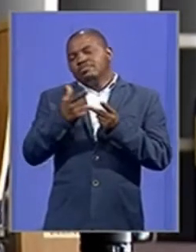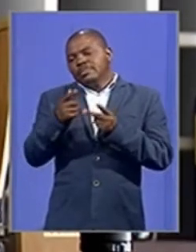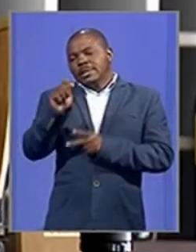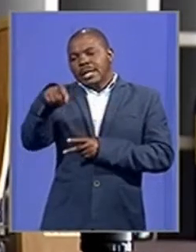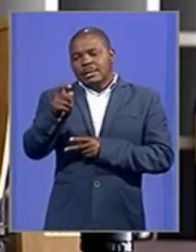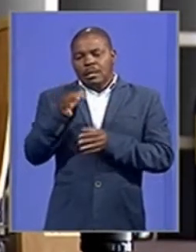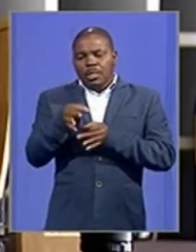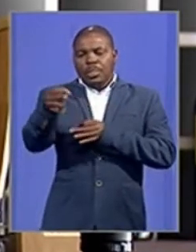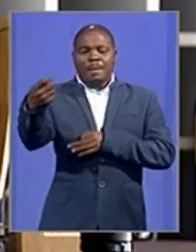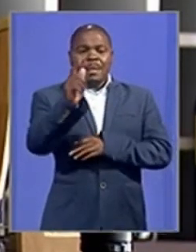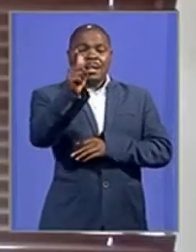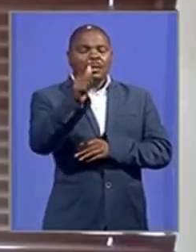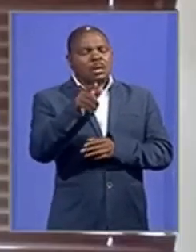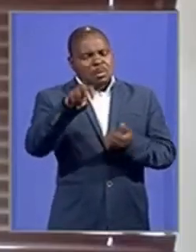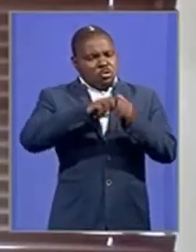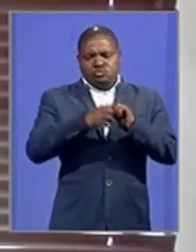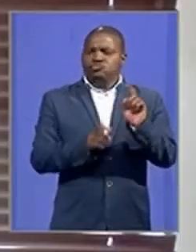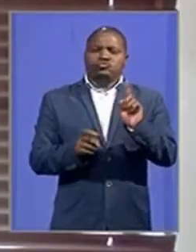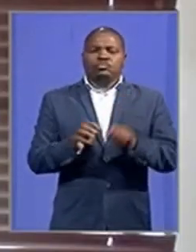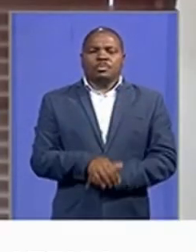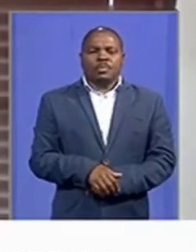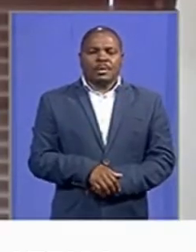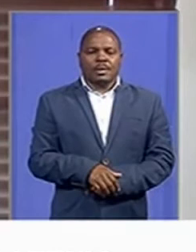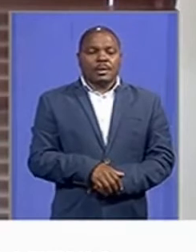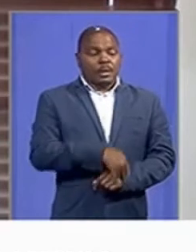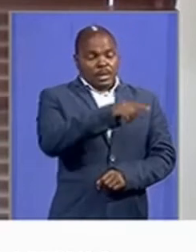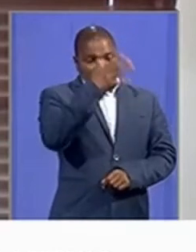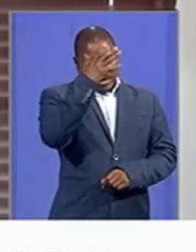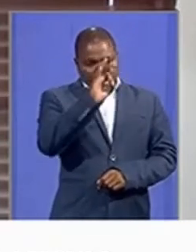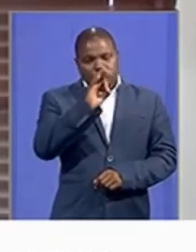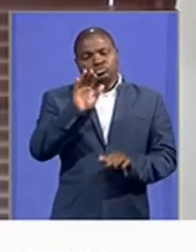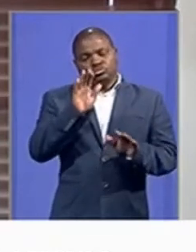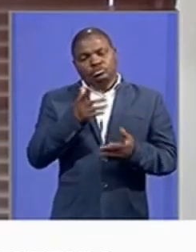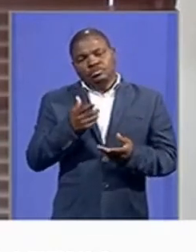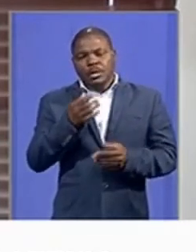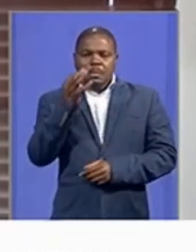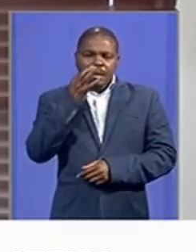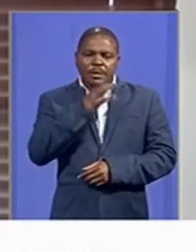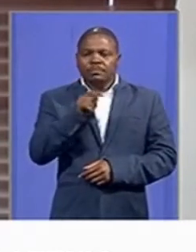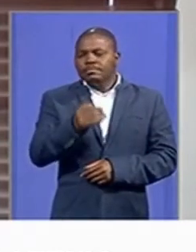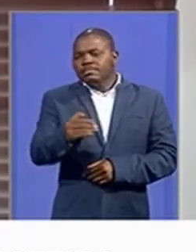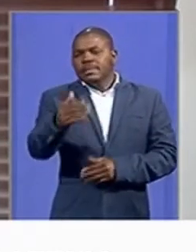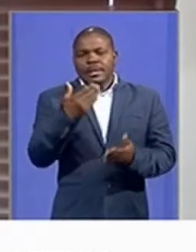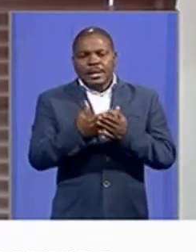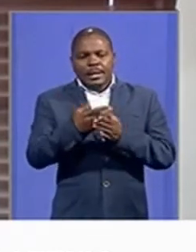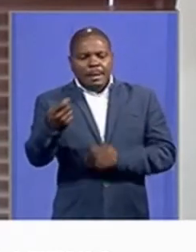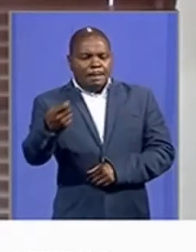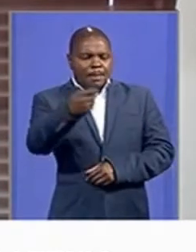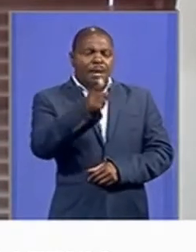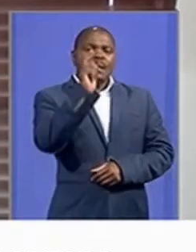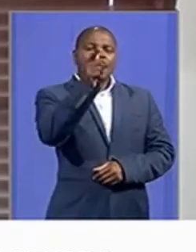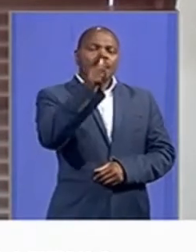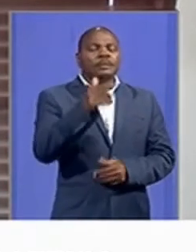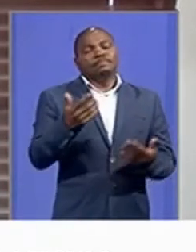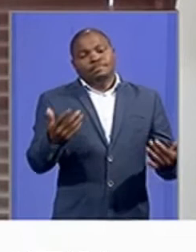matlole. These incentives that are being announced, they're not really new because we had them around